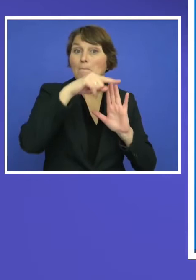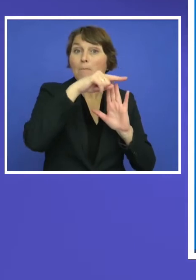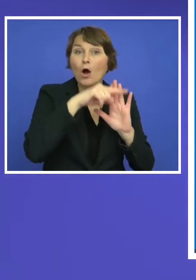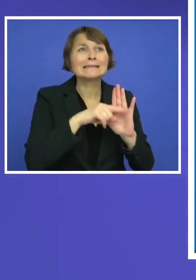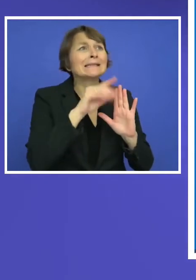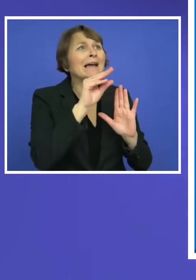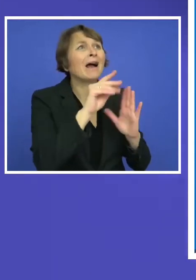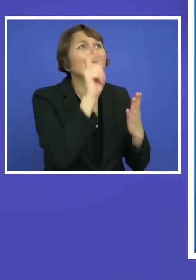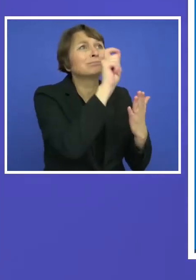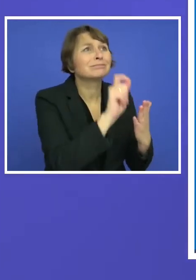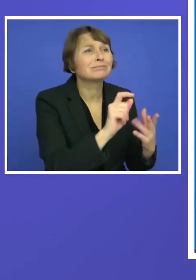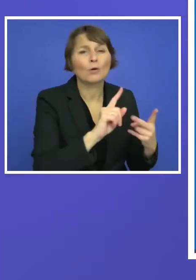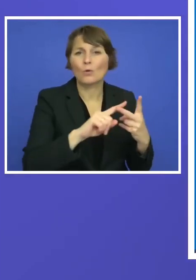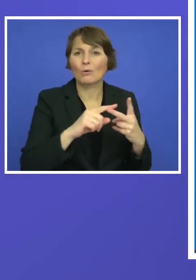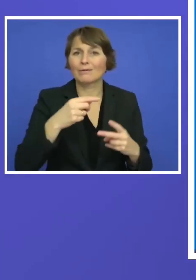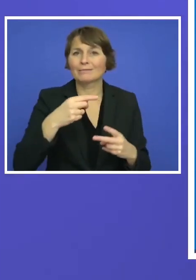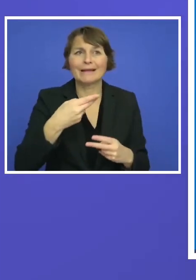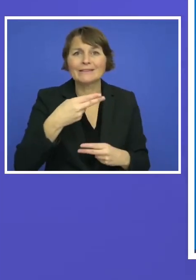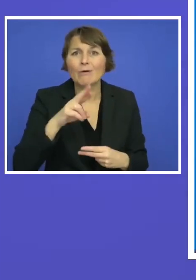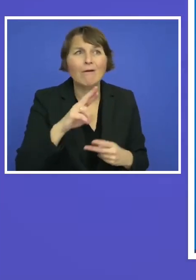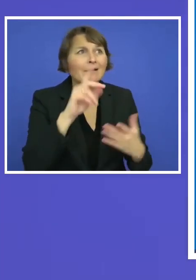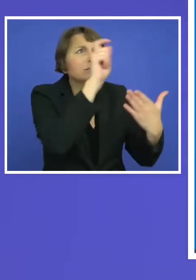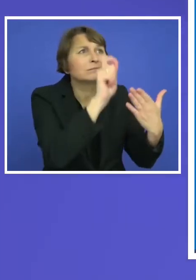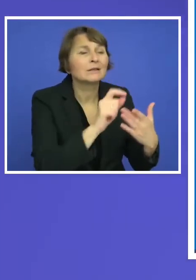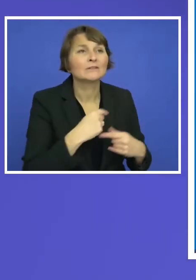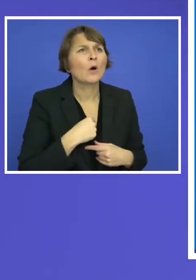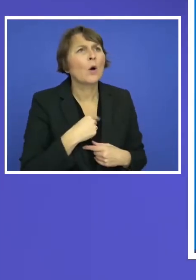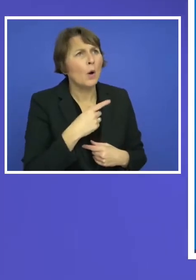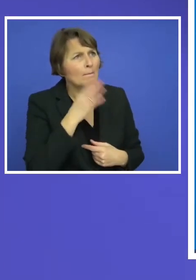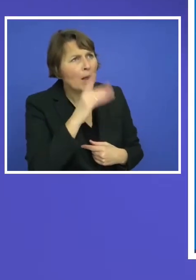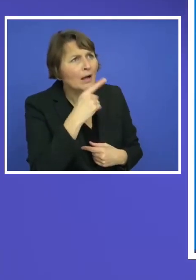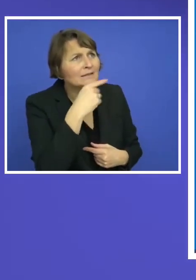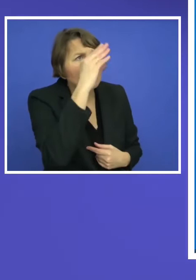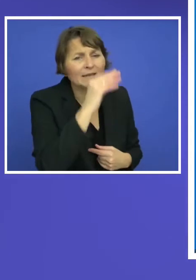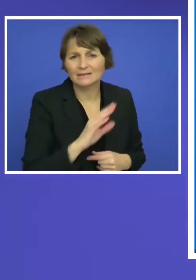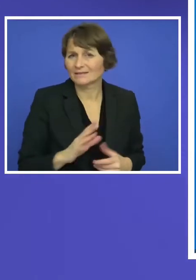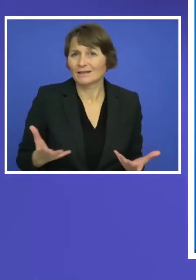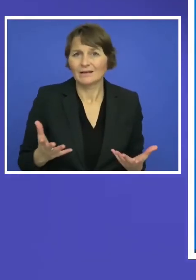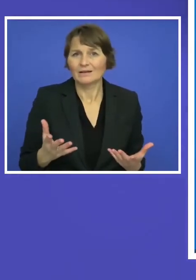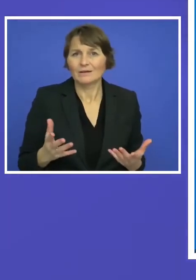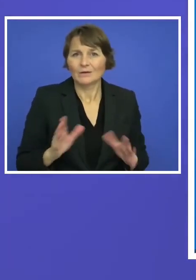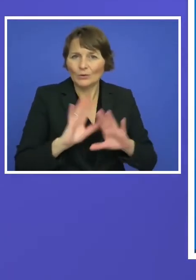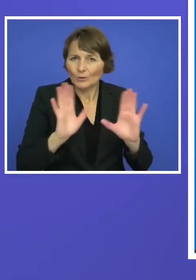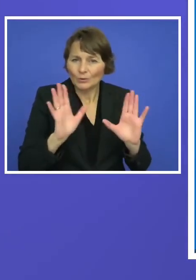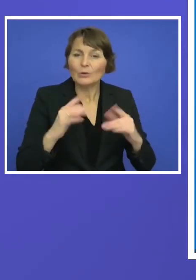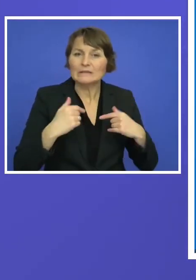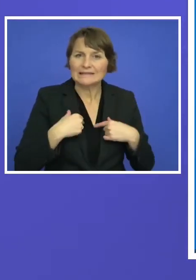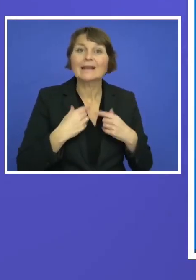action designs are limited to men. It's because of the difference in terms of workload and